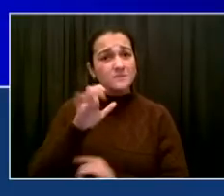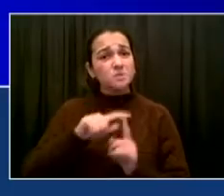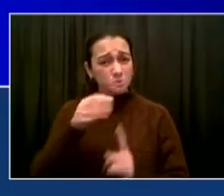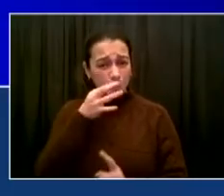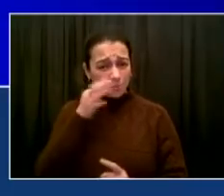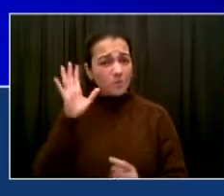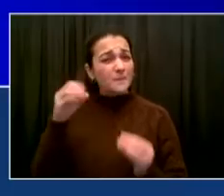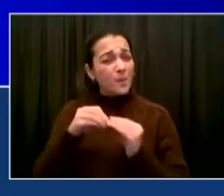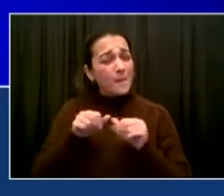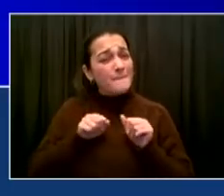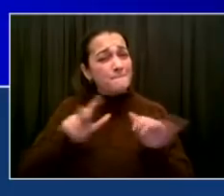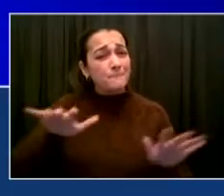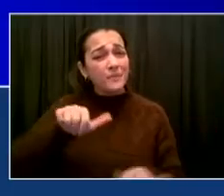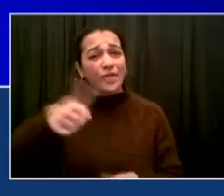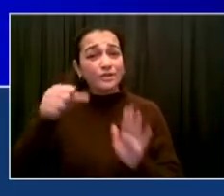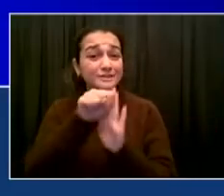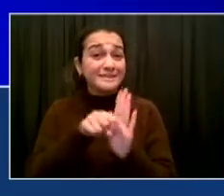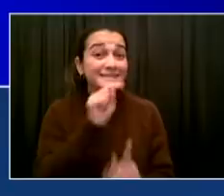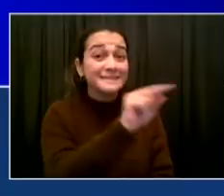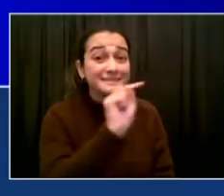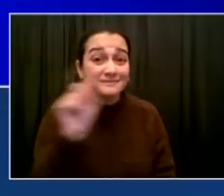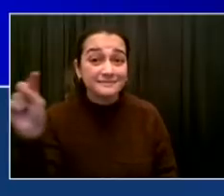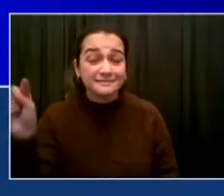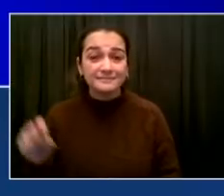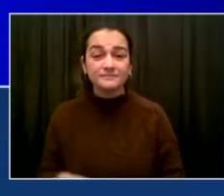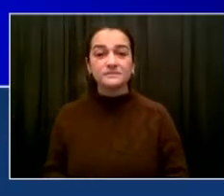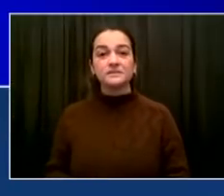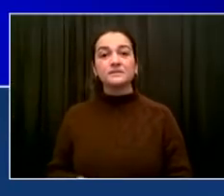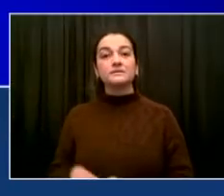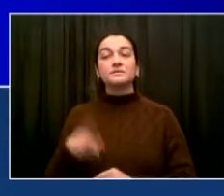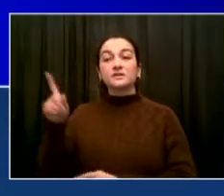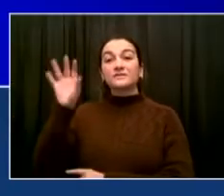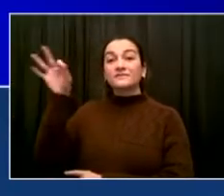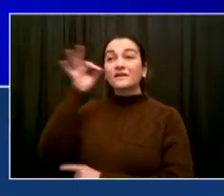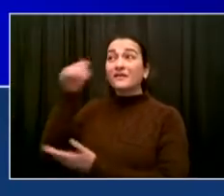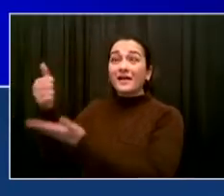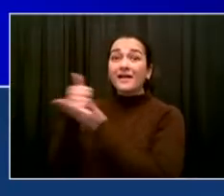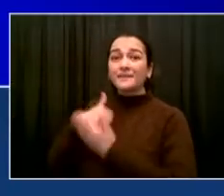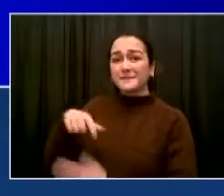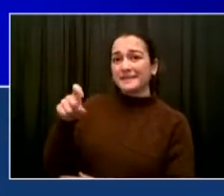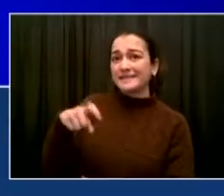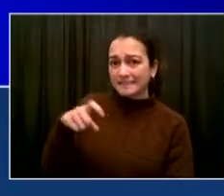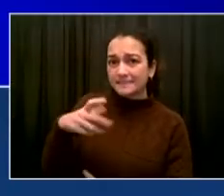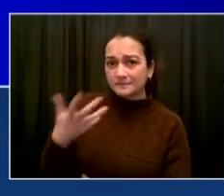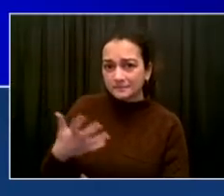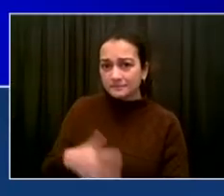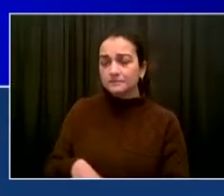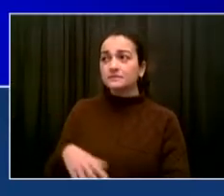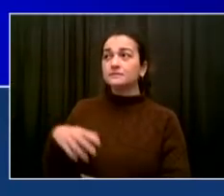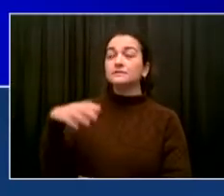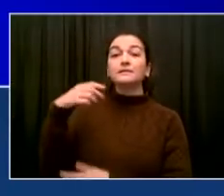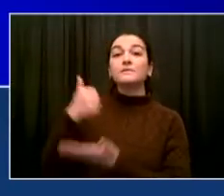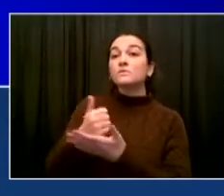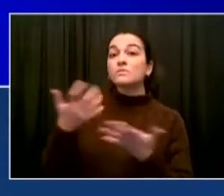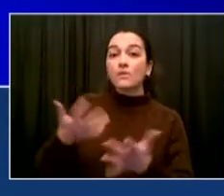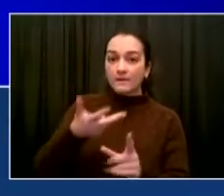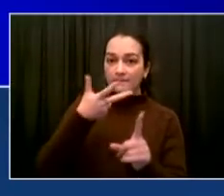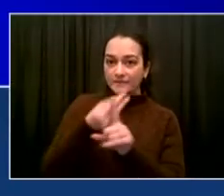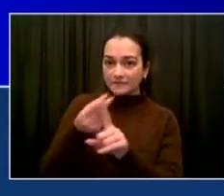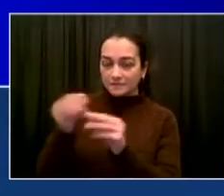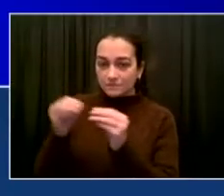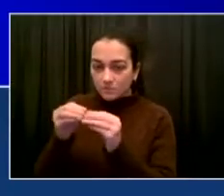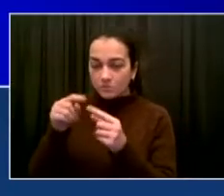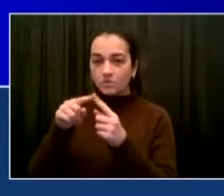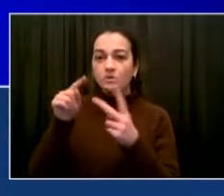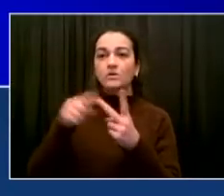government's help with. So I've outlined the basic approach we'll be taking and some of the immediate steps. I am absolutely confident in the city's ability to